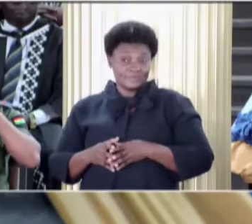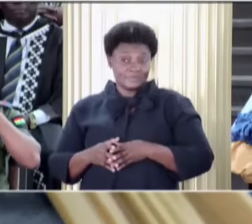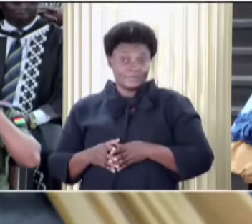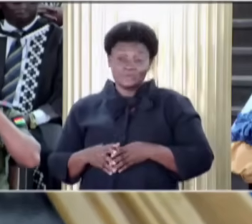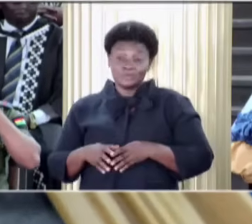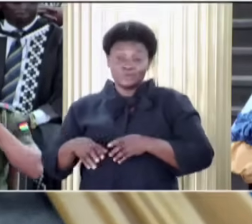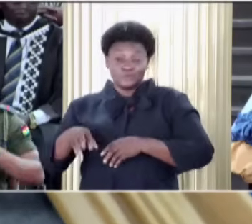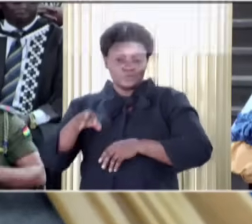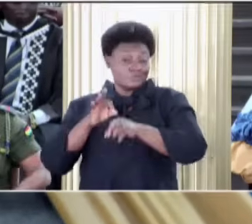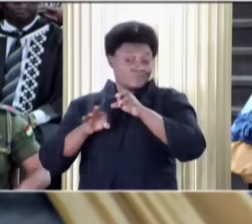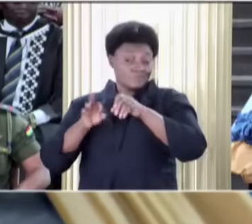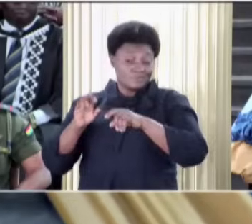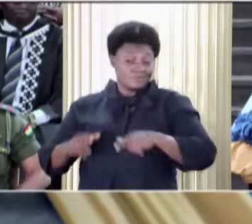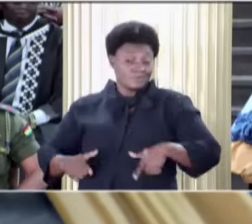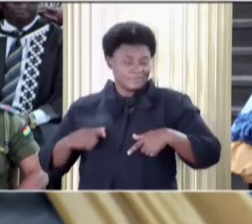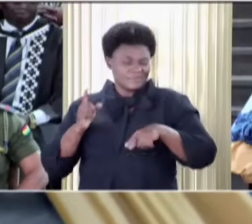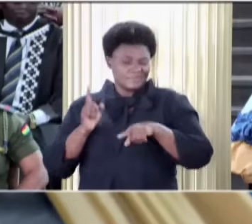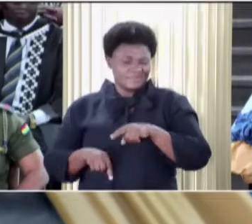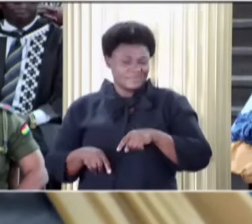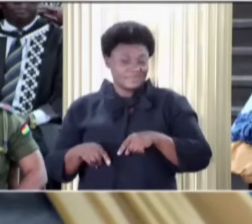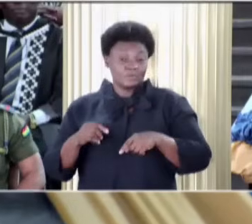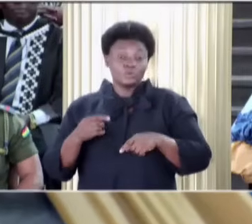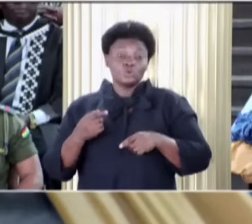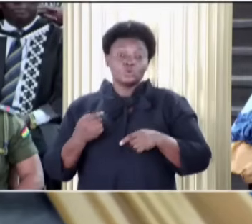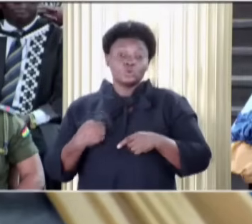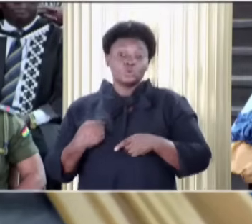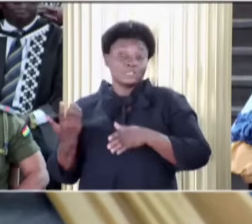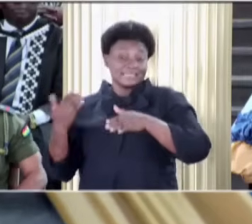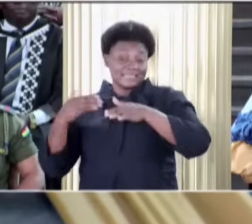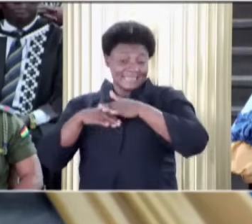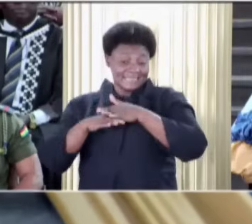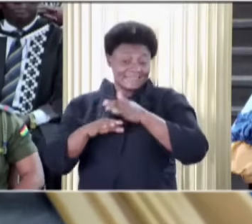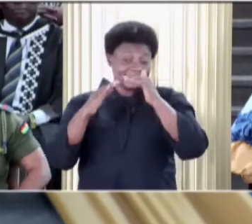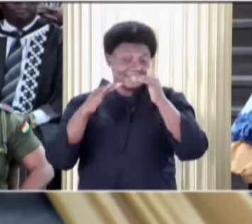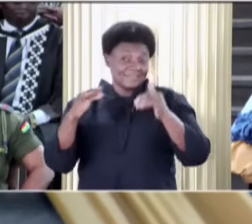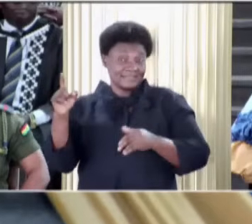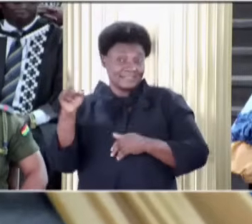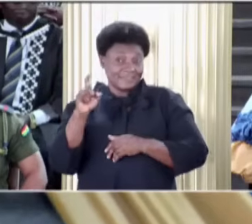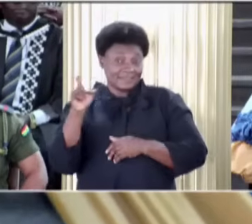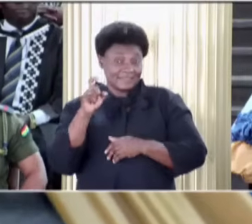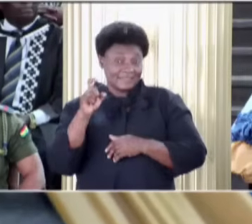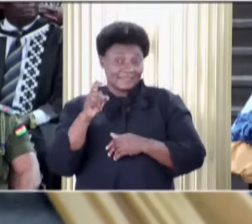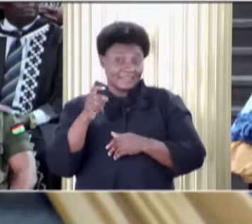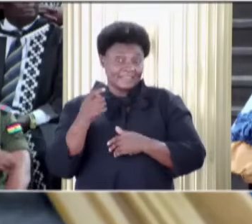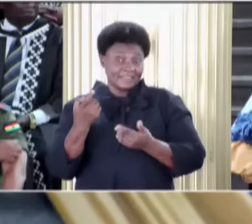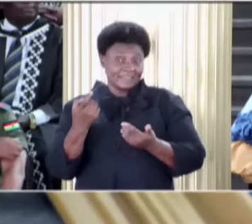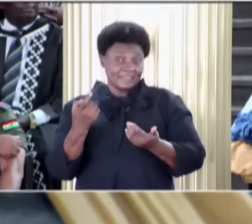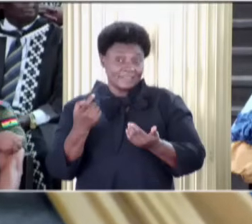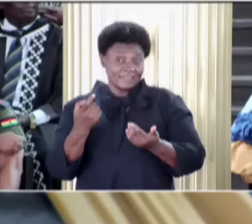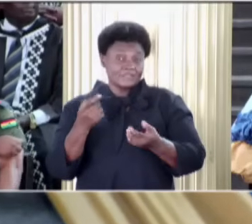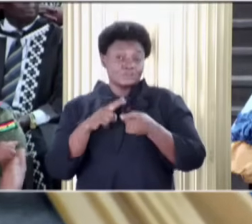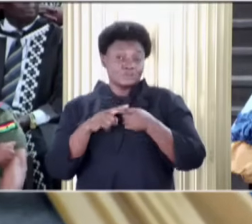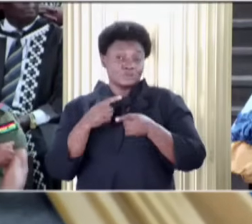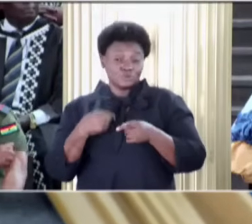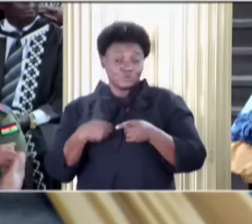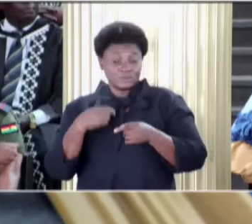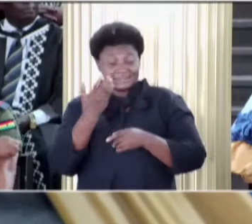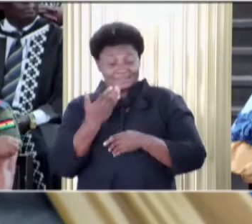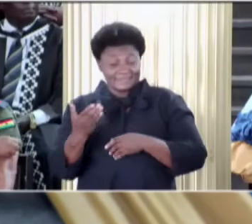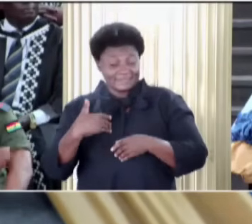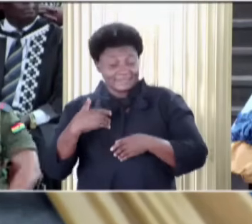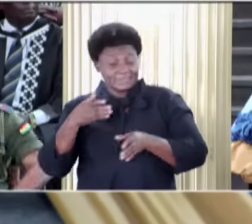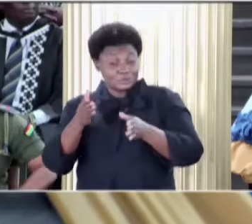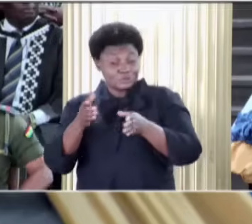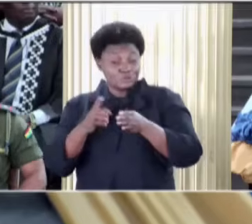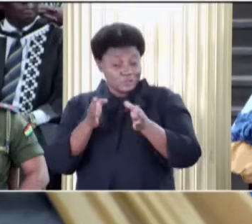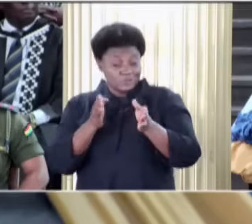lives. You agree? Indeed, when you came in as level 100 students, you matriculated. Did things go the way you